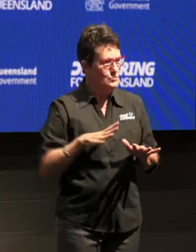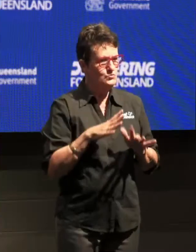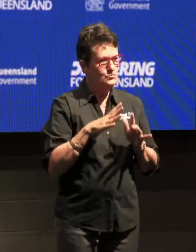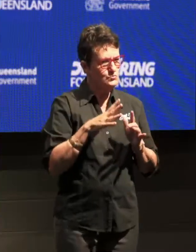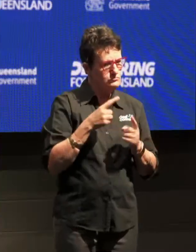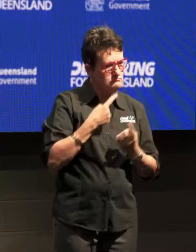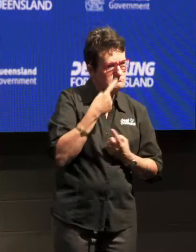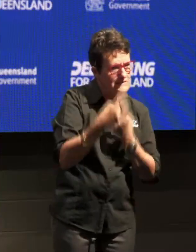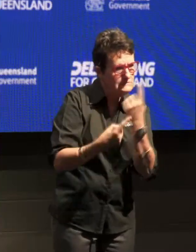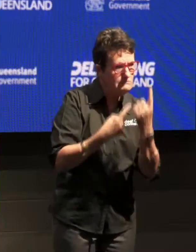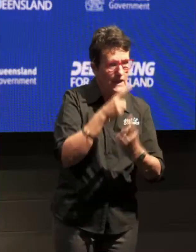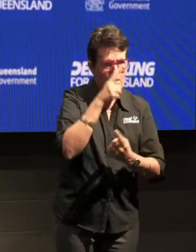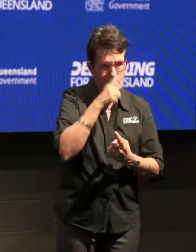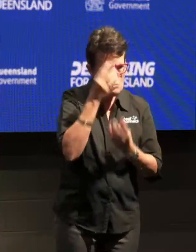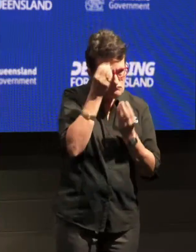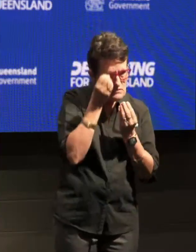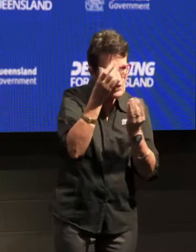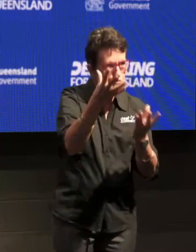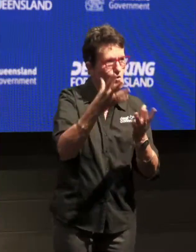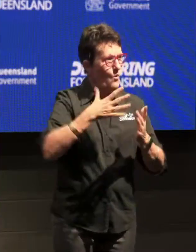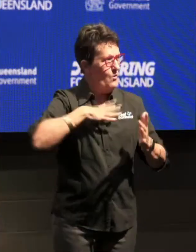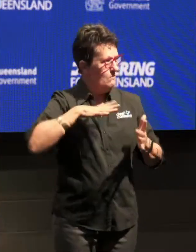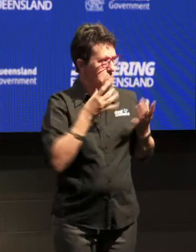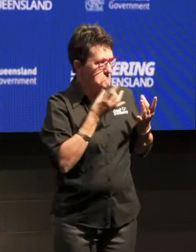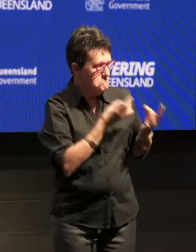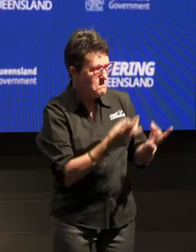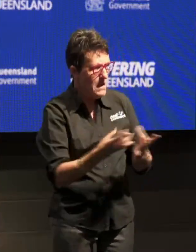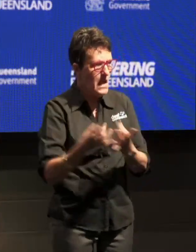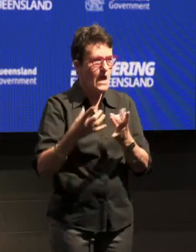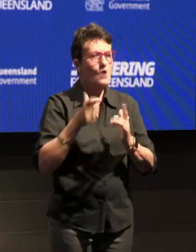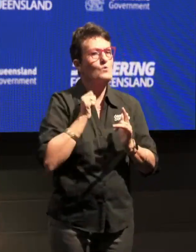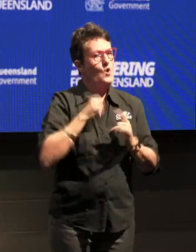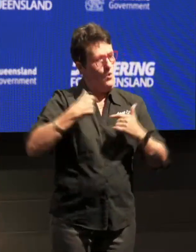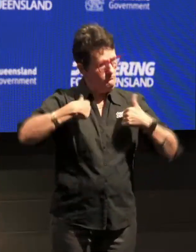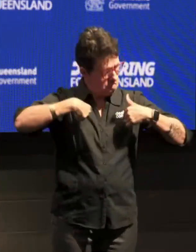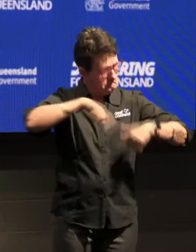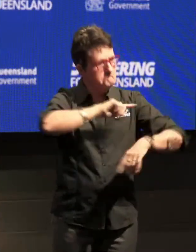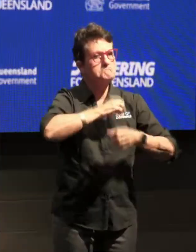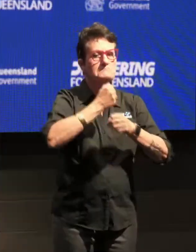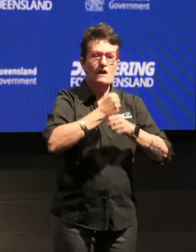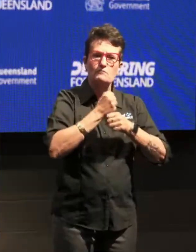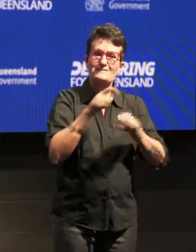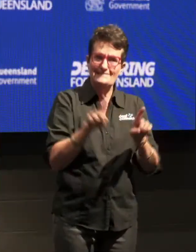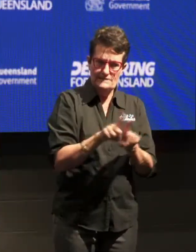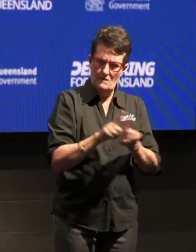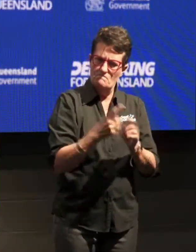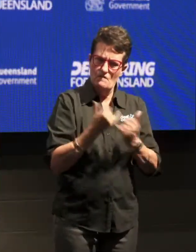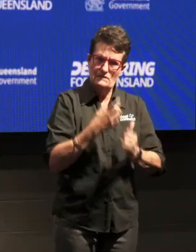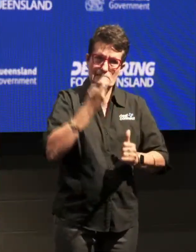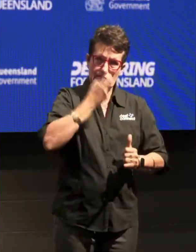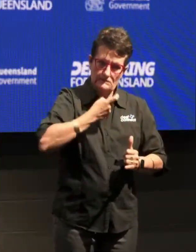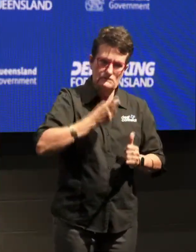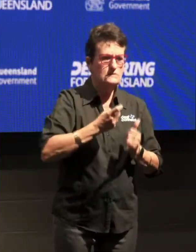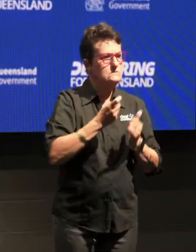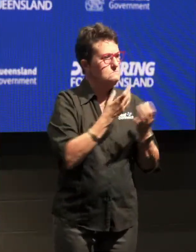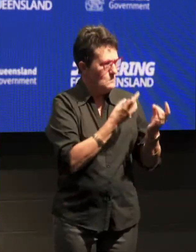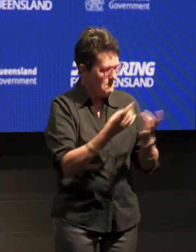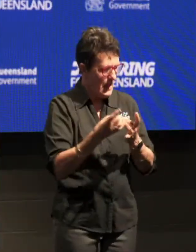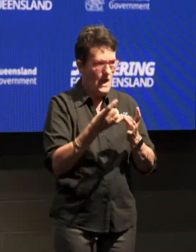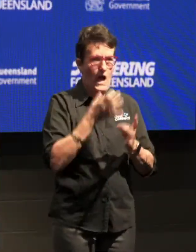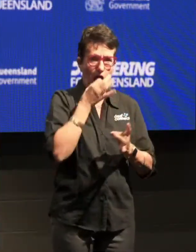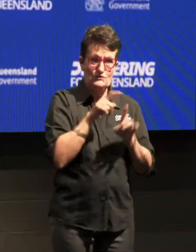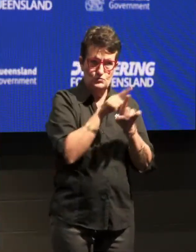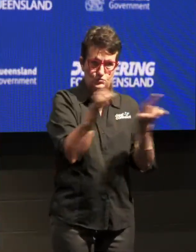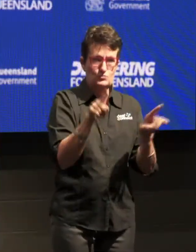express to people the need to prepare and to know that we've done the same, and we're taking this seriously and we're asking Queenslanders to do the